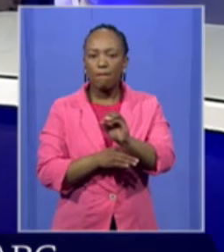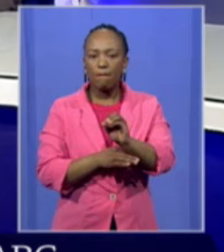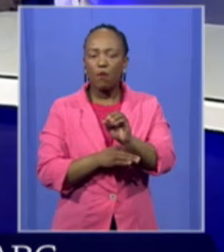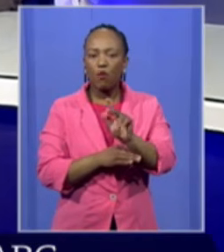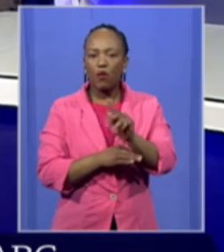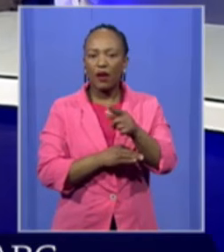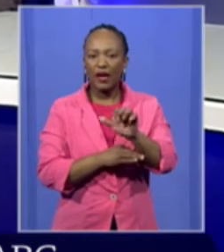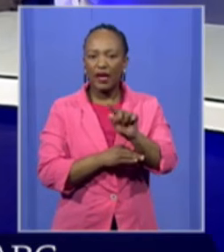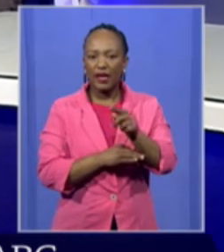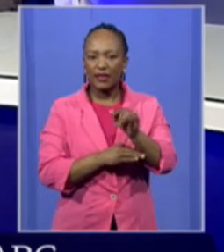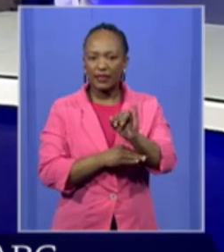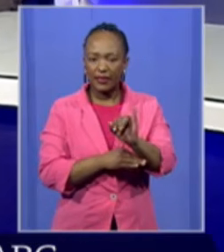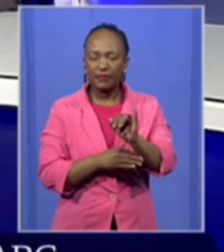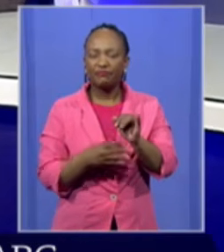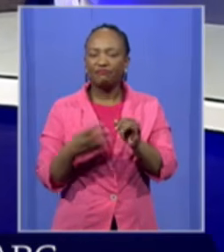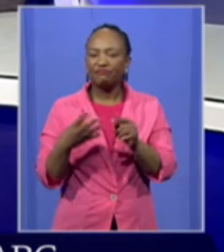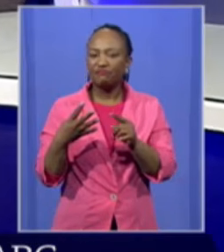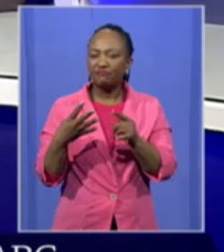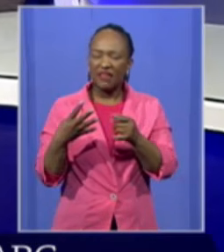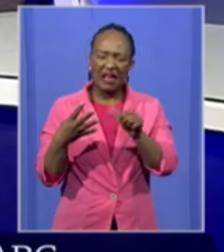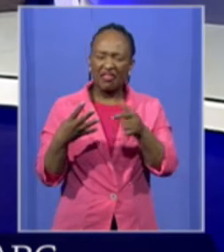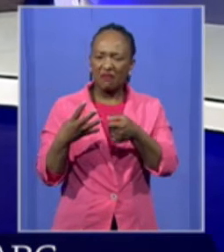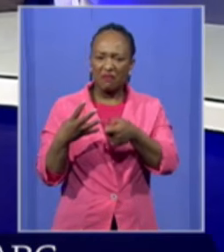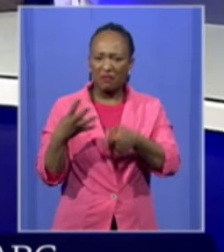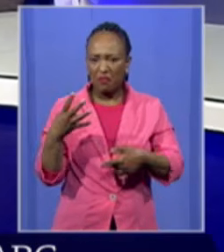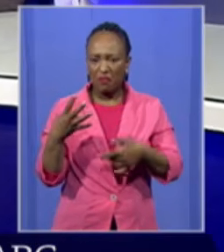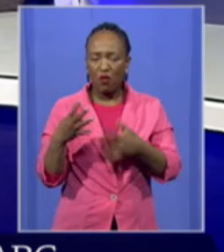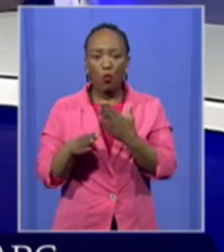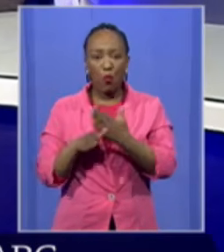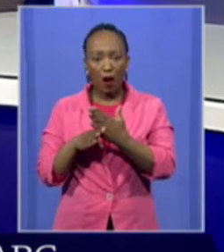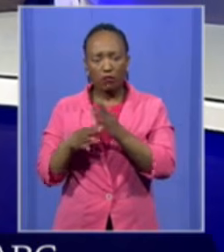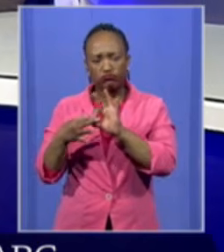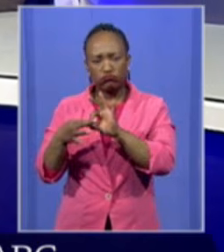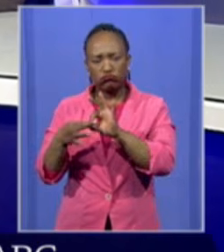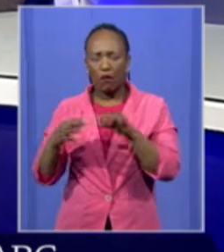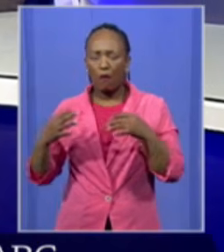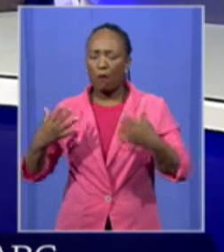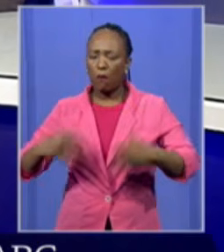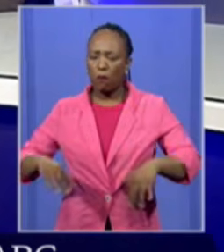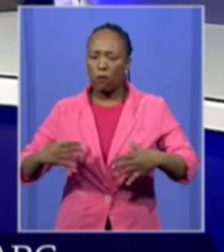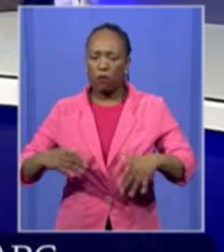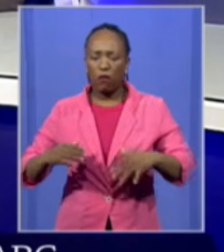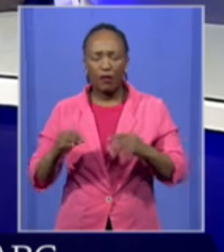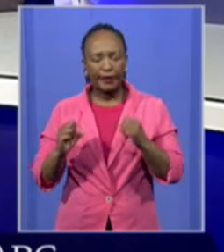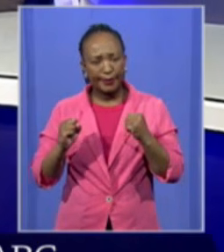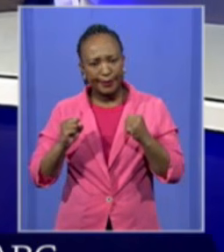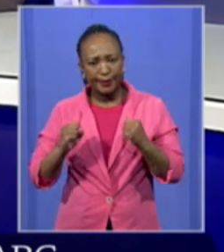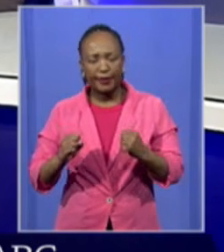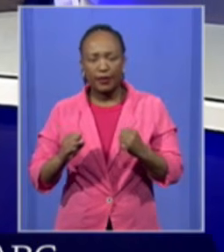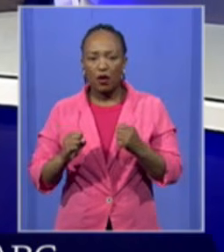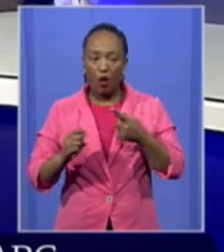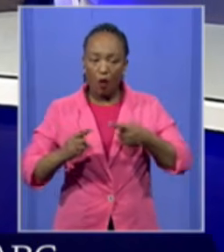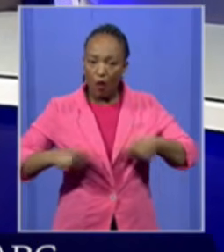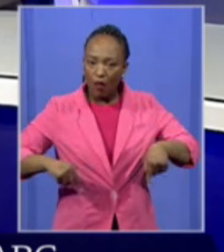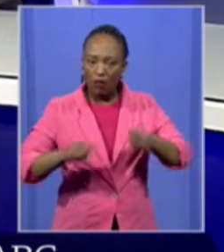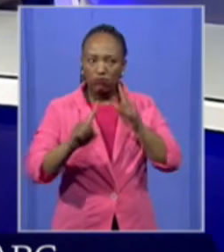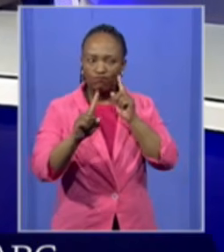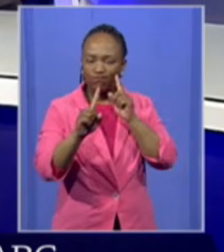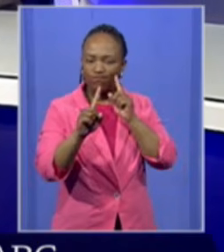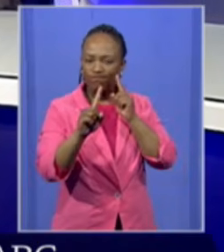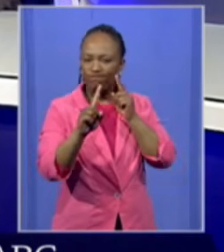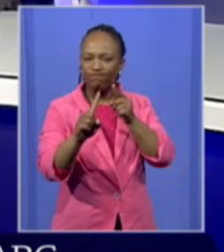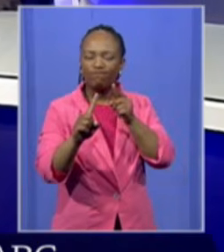Mohoto. Tshebedisano e ne le matla ka o fela ha rona ne re shebile ntho e lengwe fela